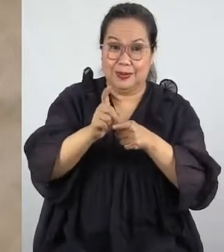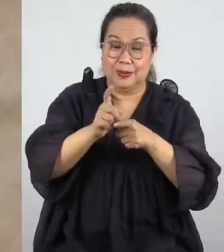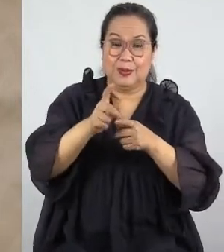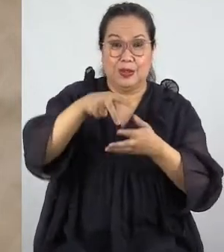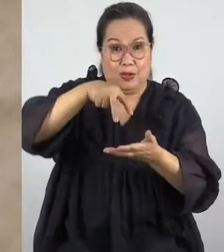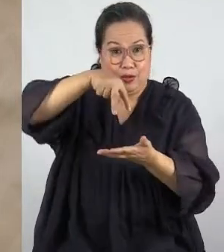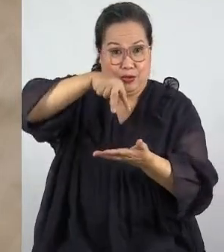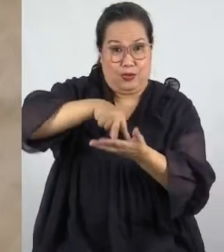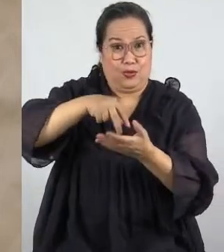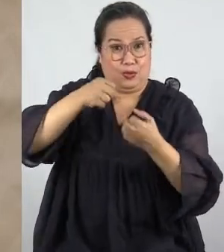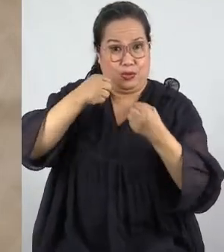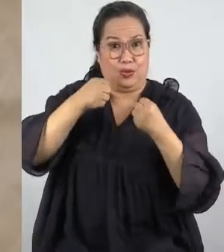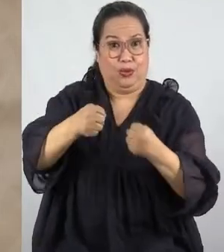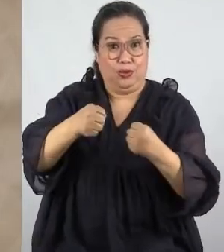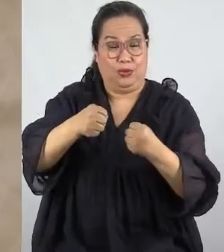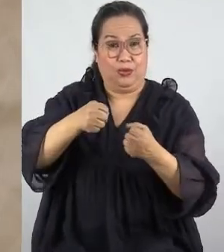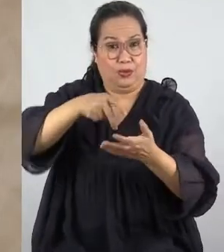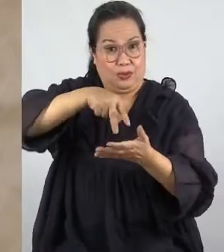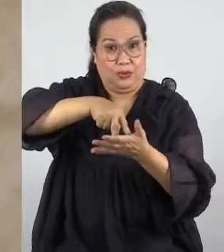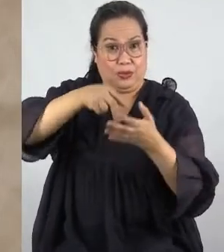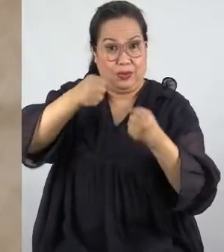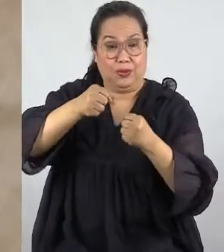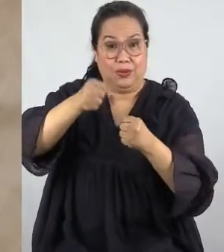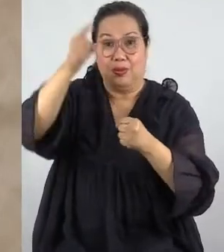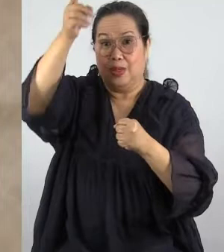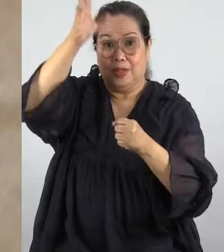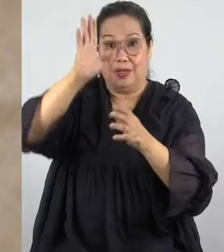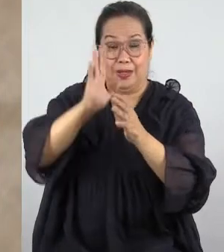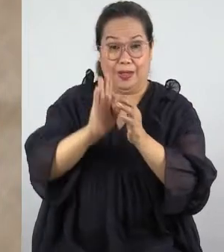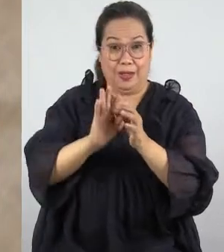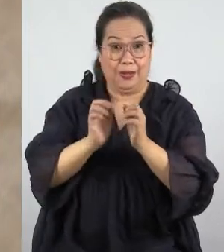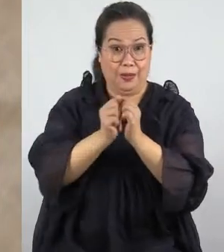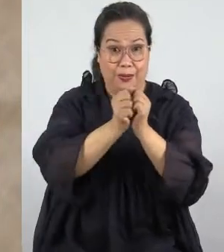steadfastness, and steadfastness with godliness, and